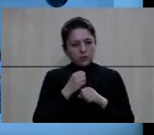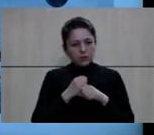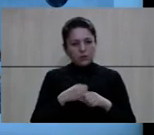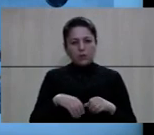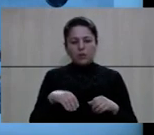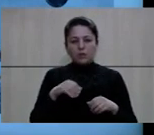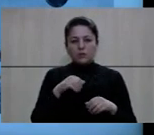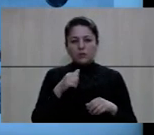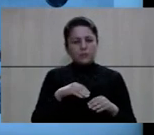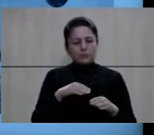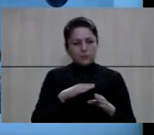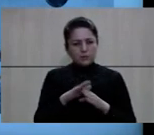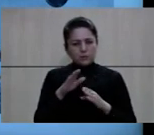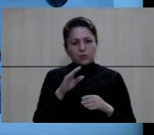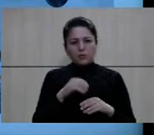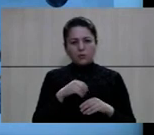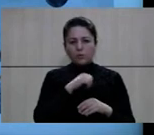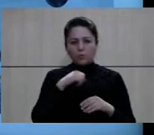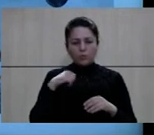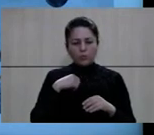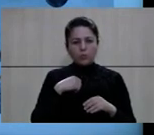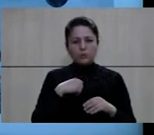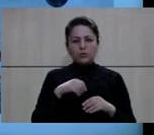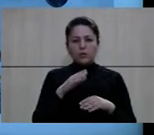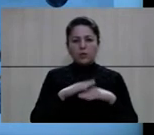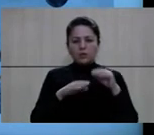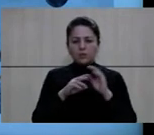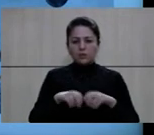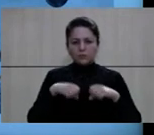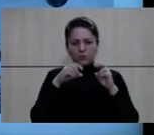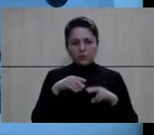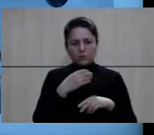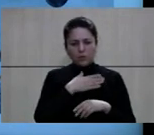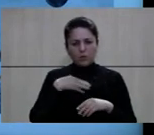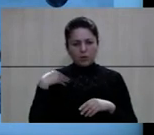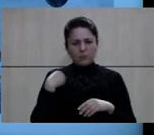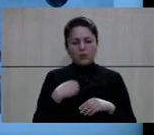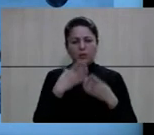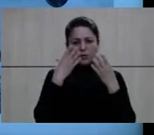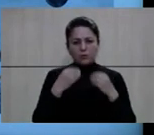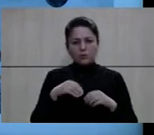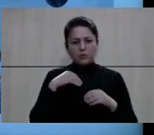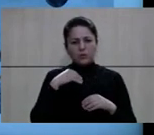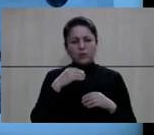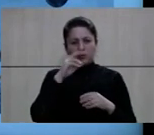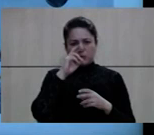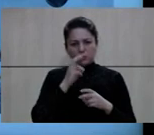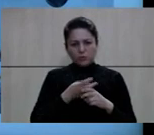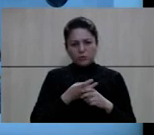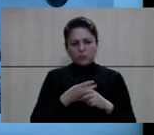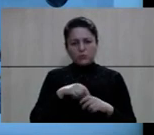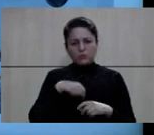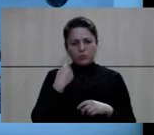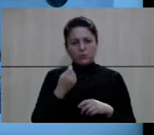yuritayotganligini, o'z kasbini yomon ko'rganlarning esa kunni zerikarli bekorchilik bilan o'tkazayotganliklarini ko'rishimiz